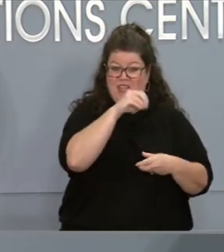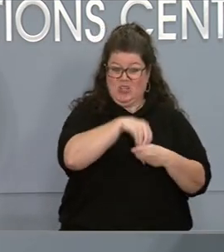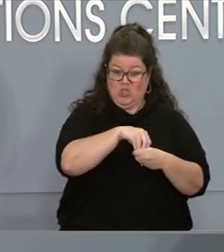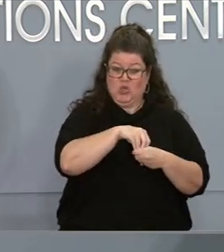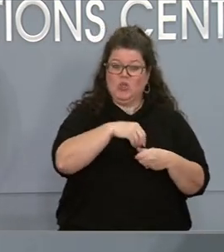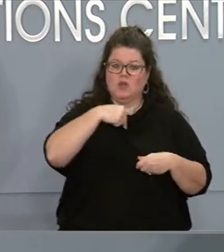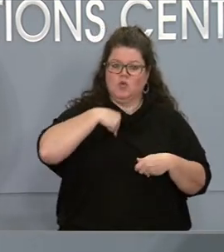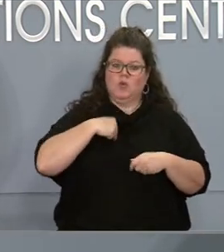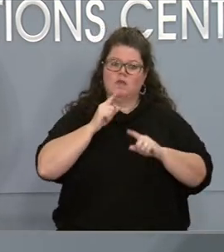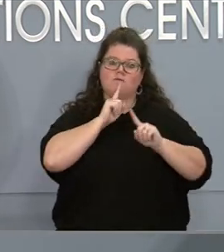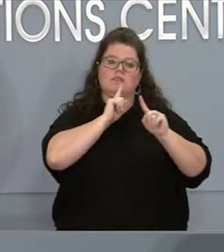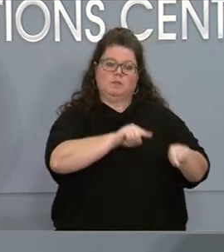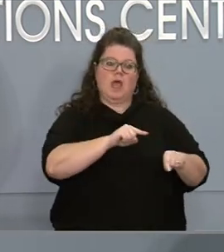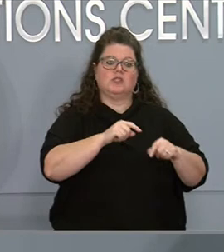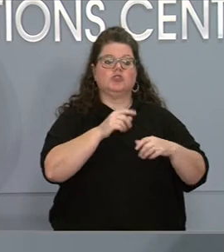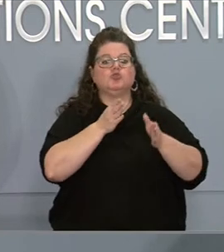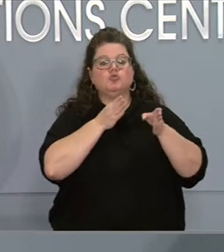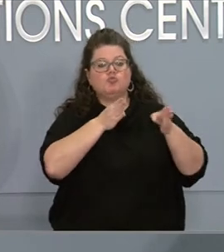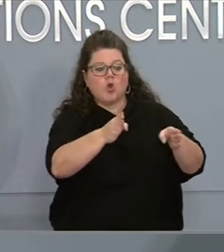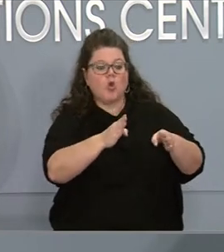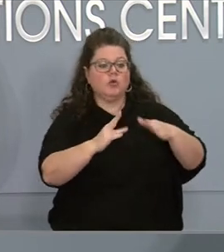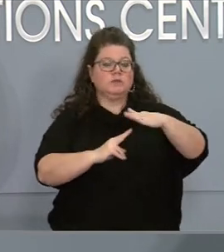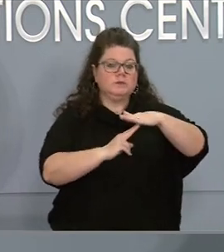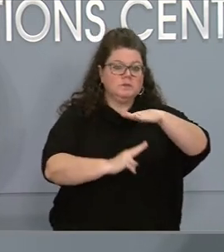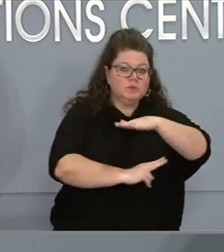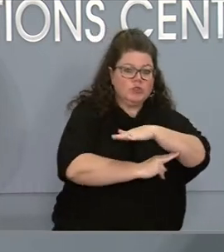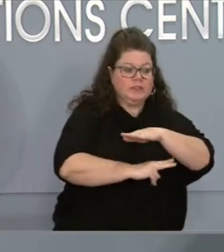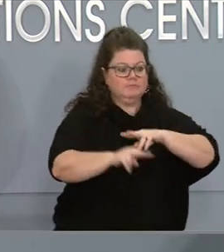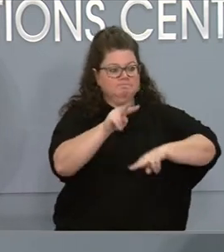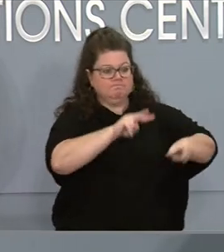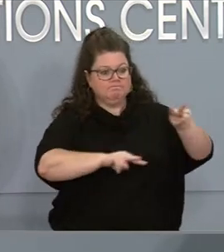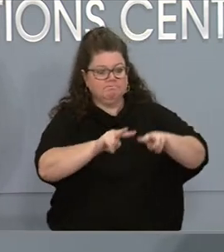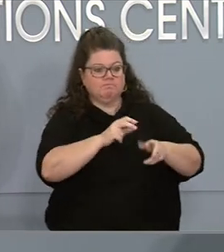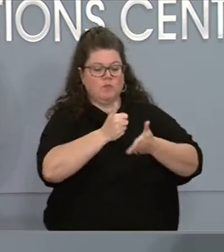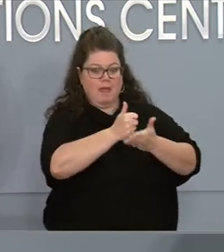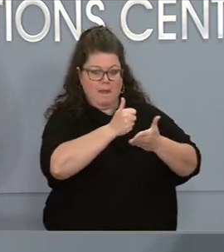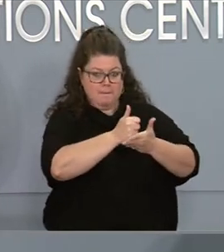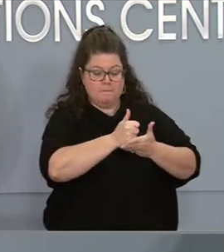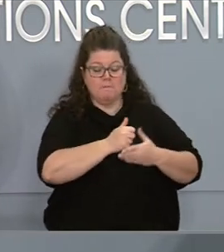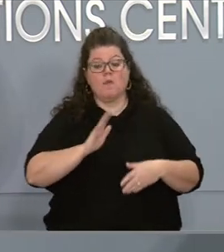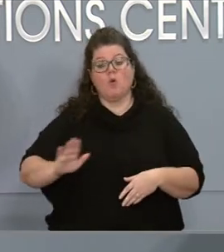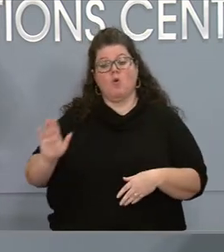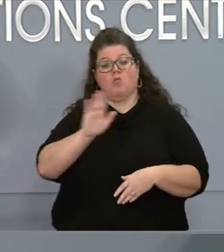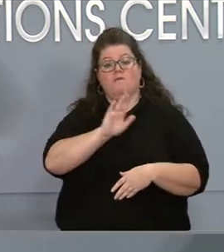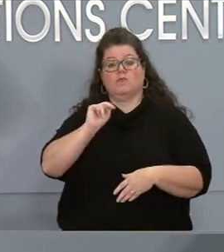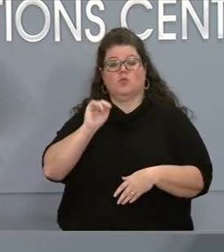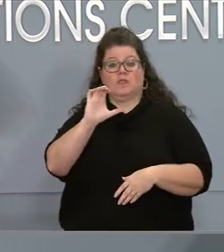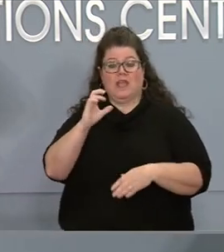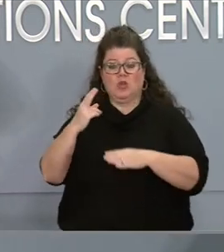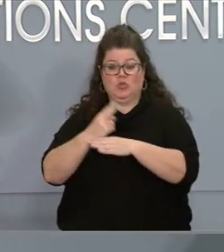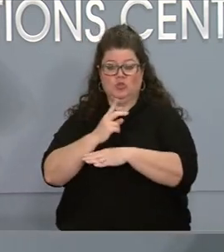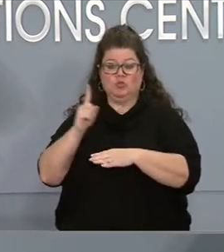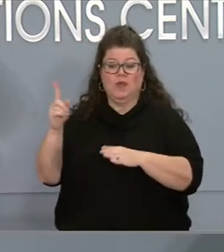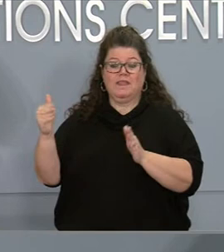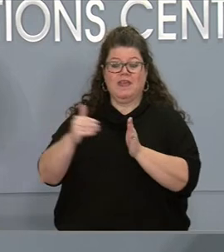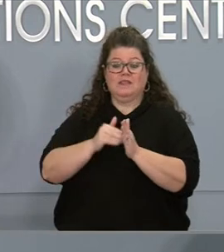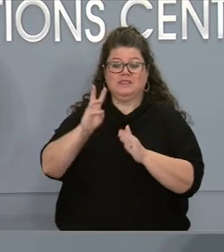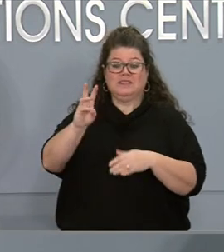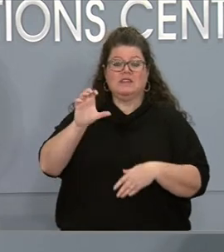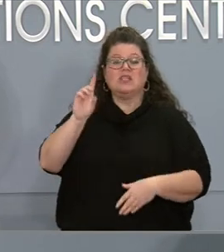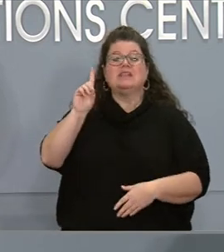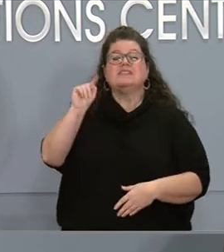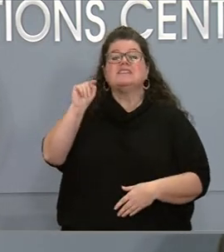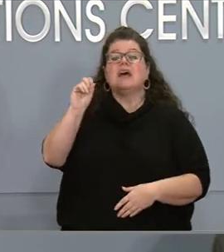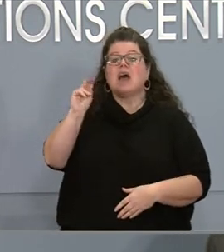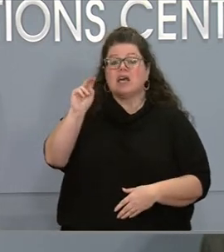trouble spots in roads and bridges since early this morning. Around the state, we have used more than 1,600 tons of salt and